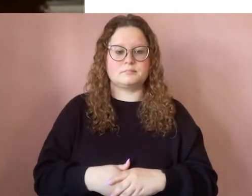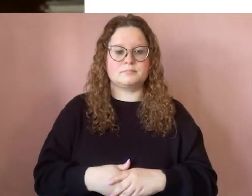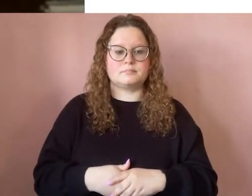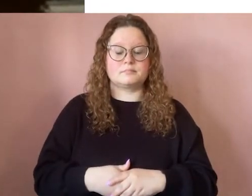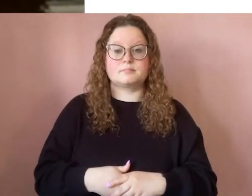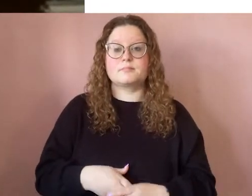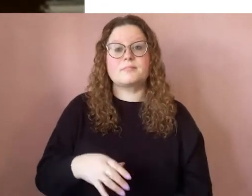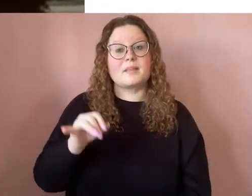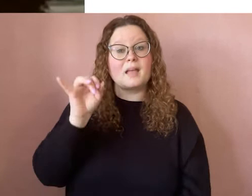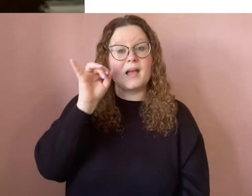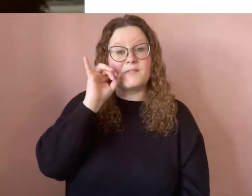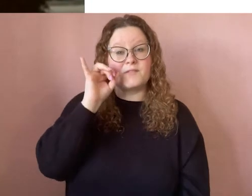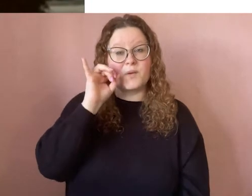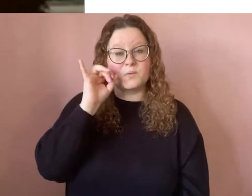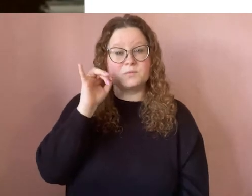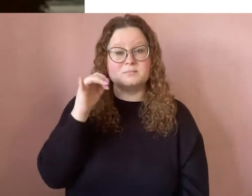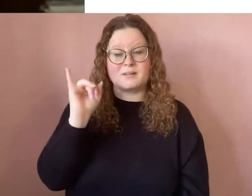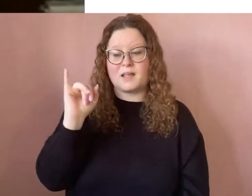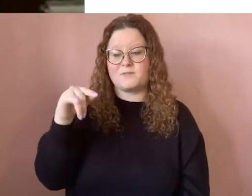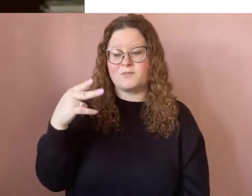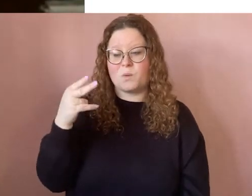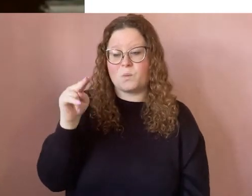iPhones, cell phones in the current form,